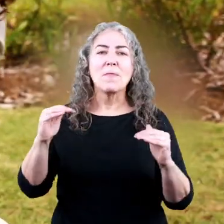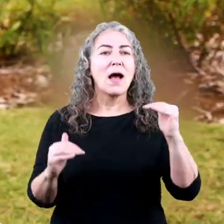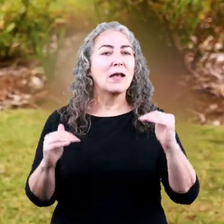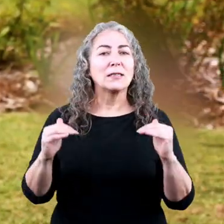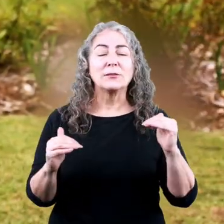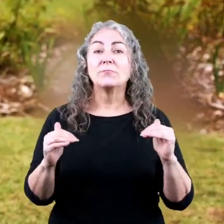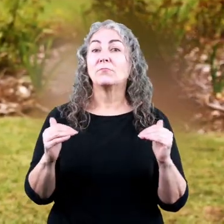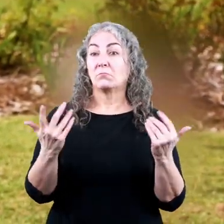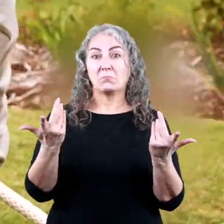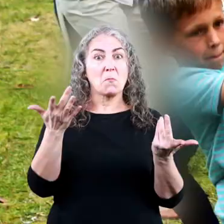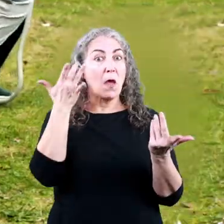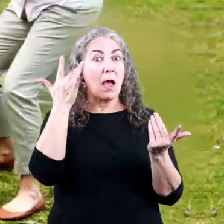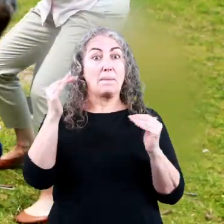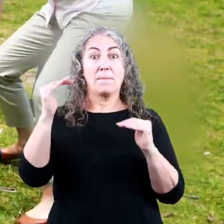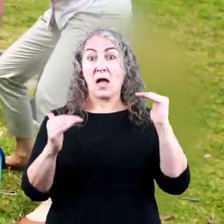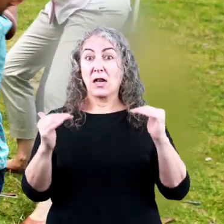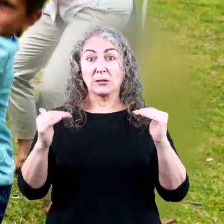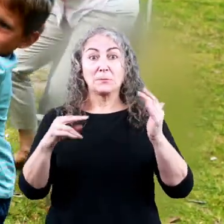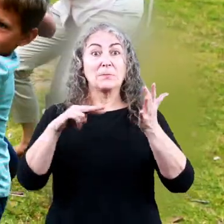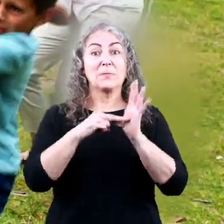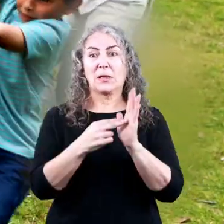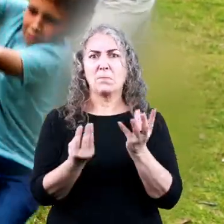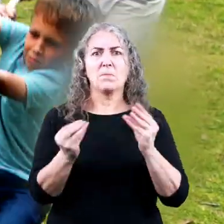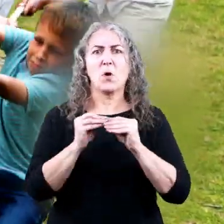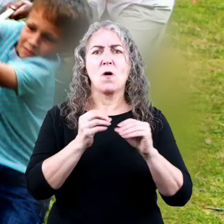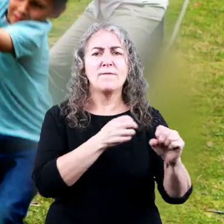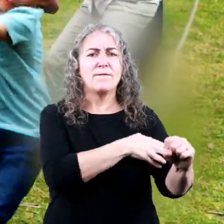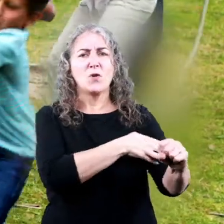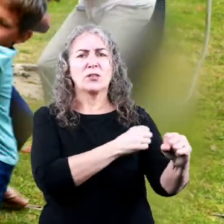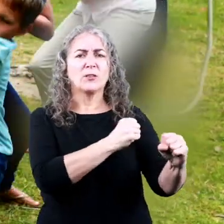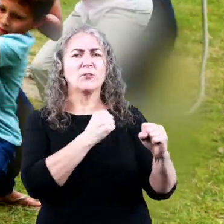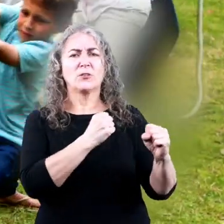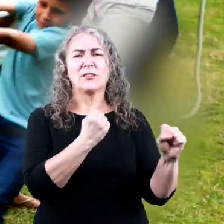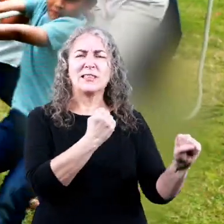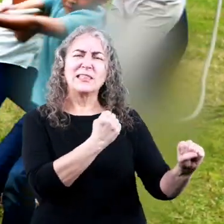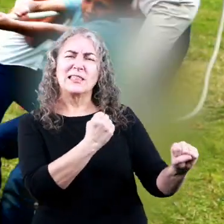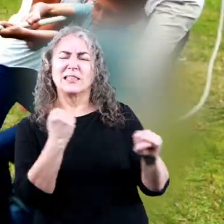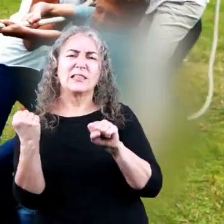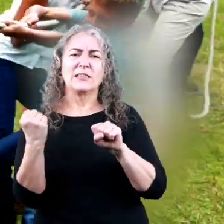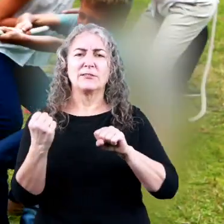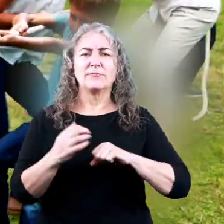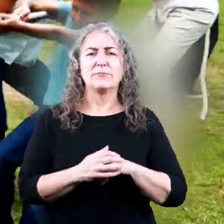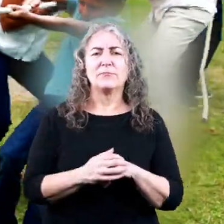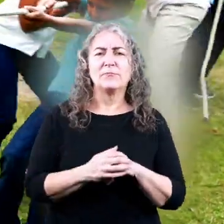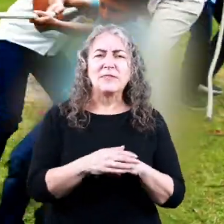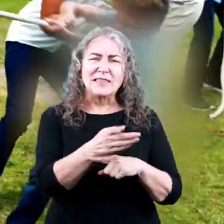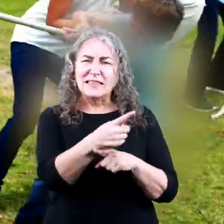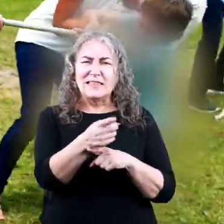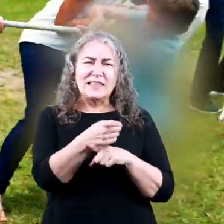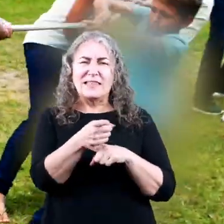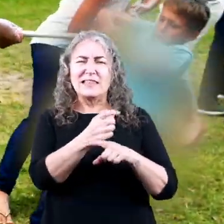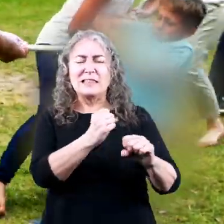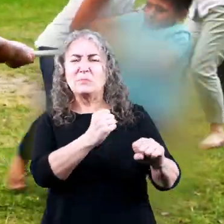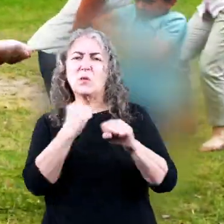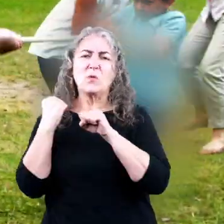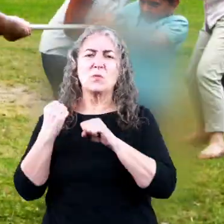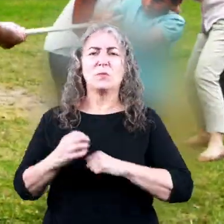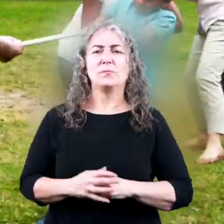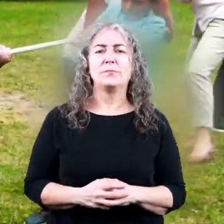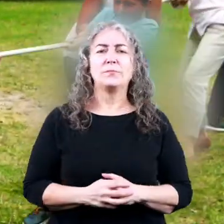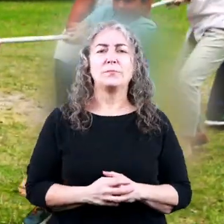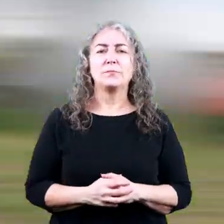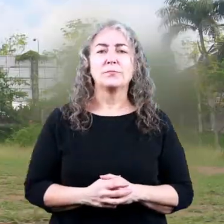And because they are unbalanced, the side with more force is causing the rope to move or accelerate in that direction.